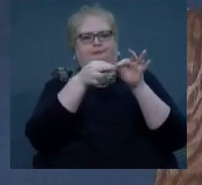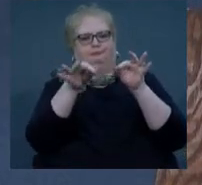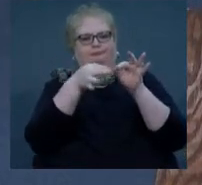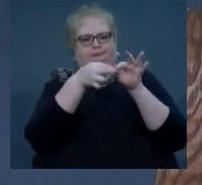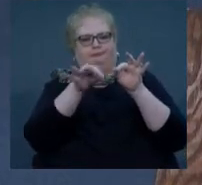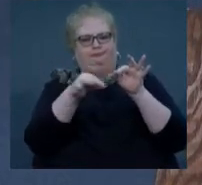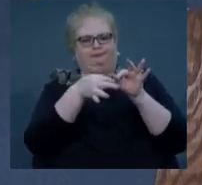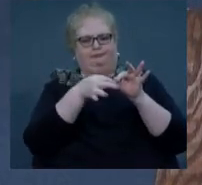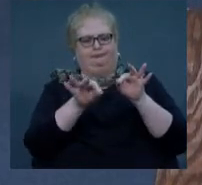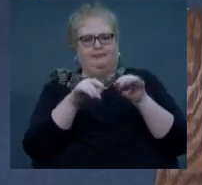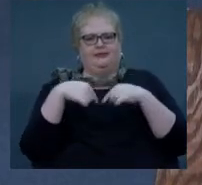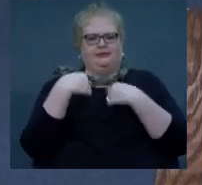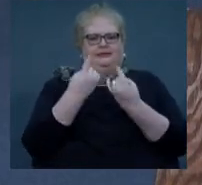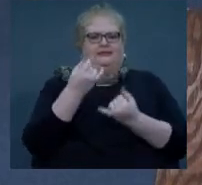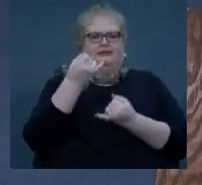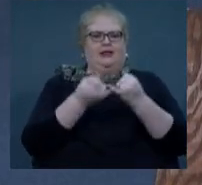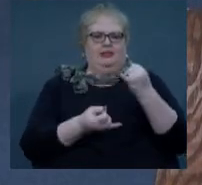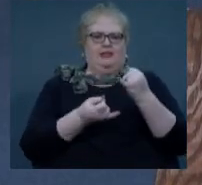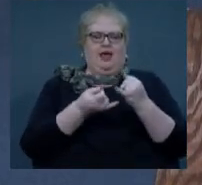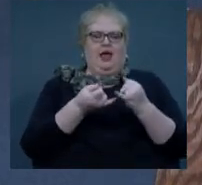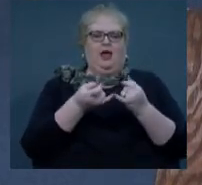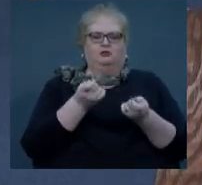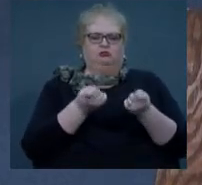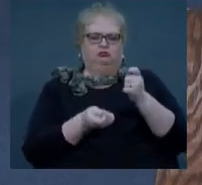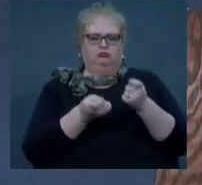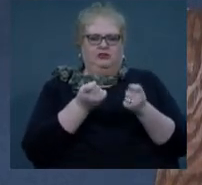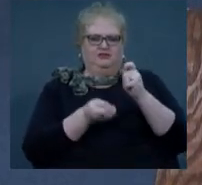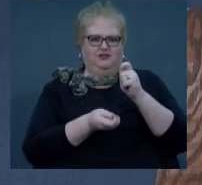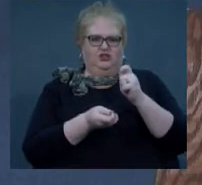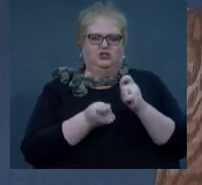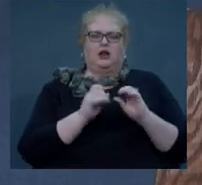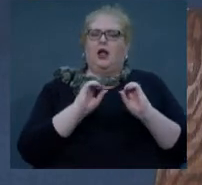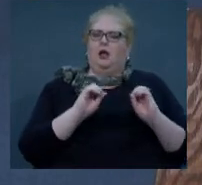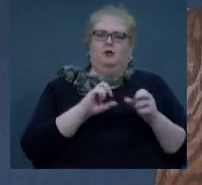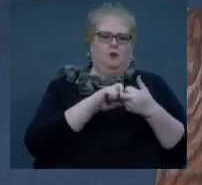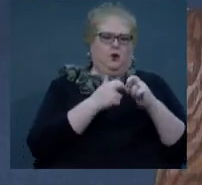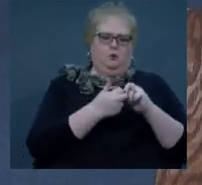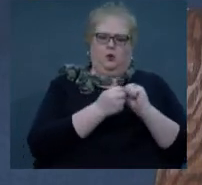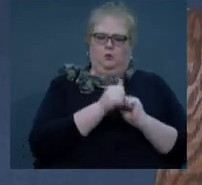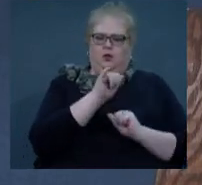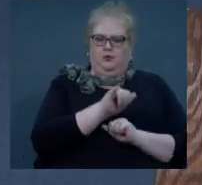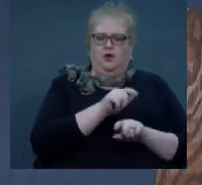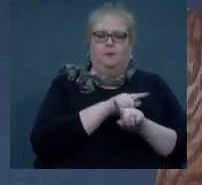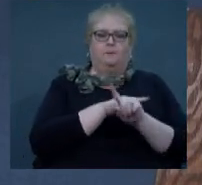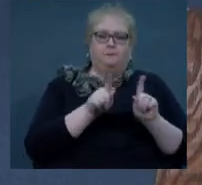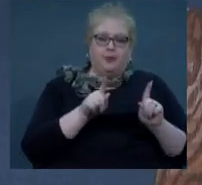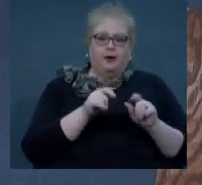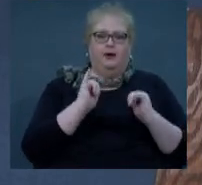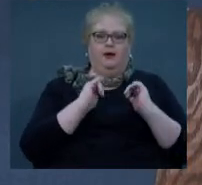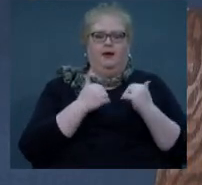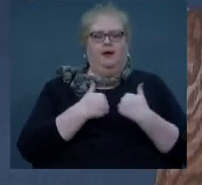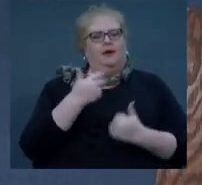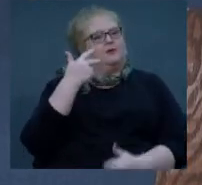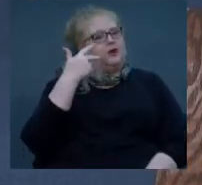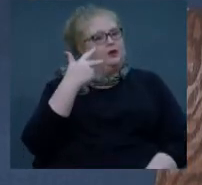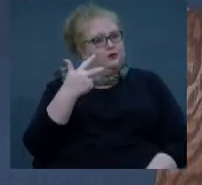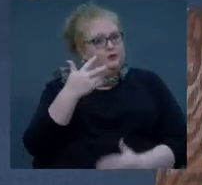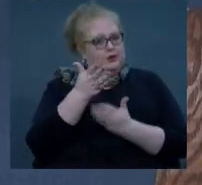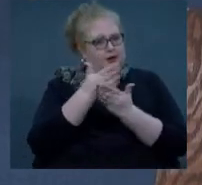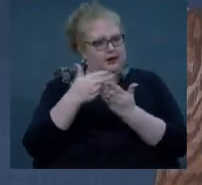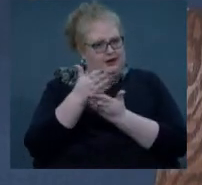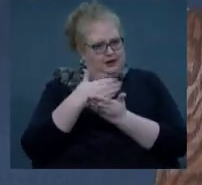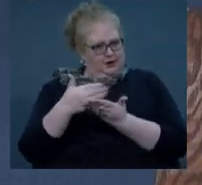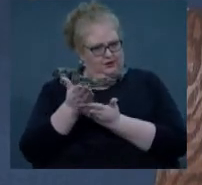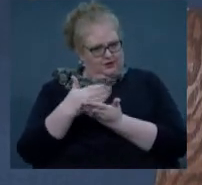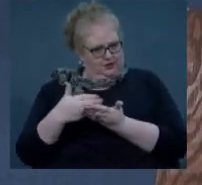have no problems with those items. I actually have 3 areas that I have problems with, and let's take